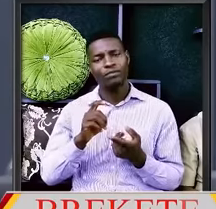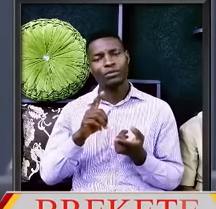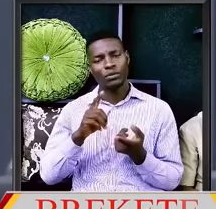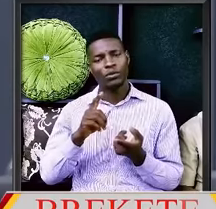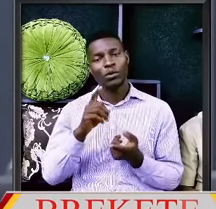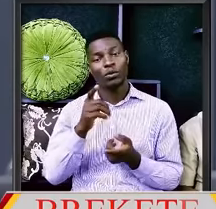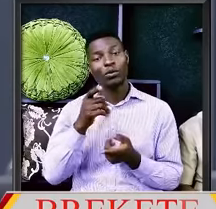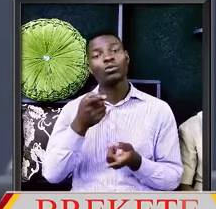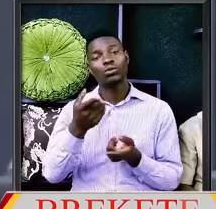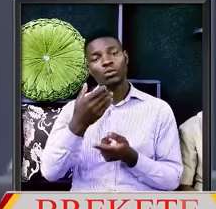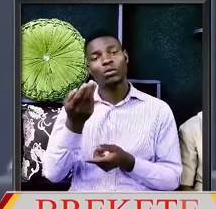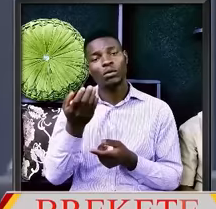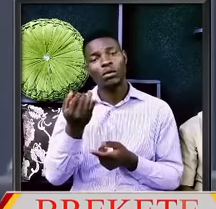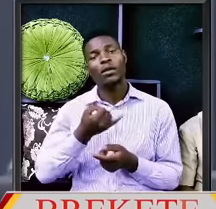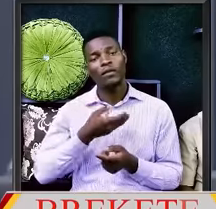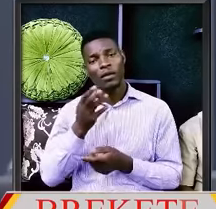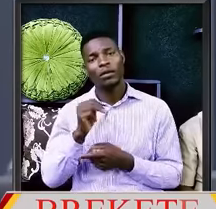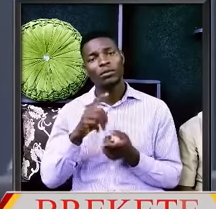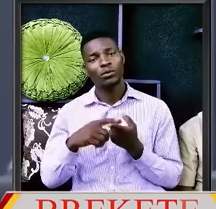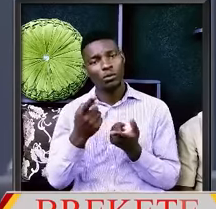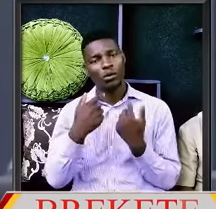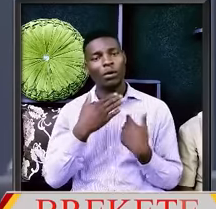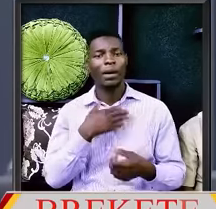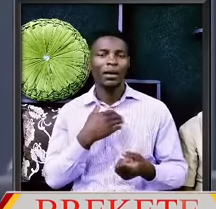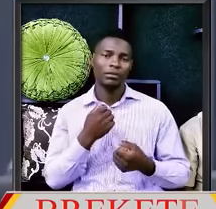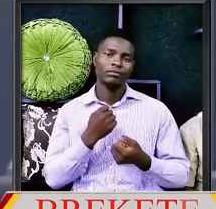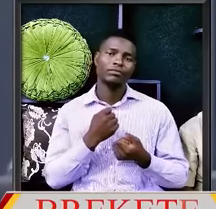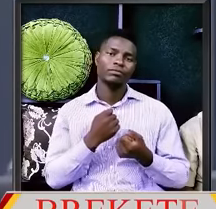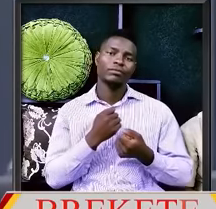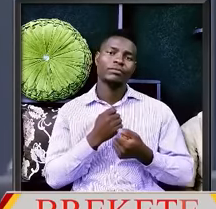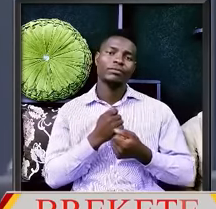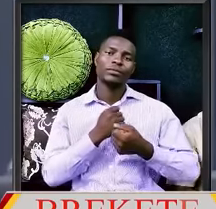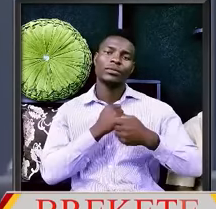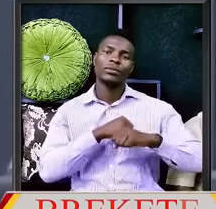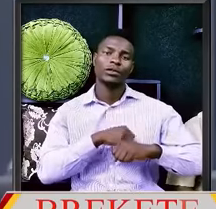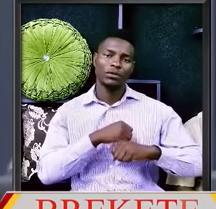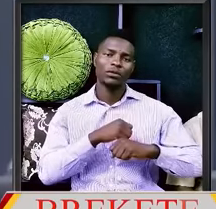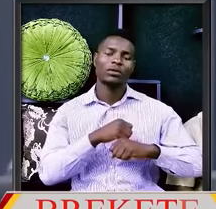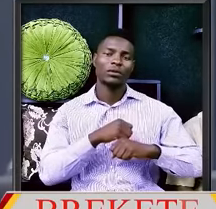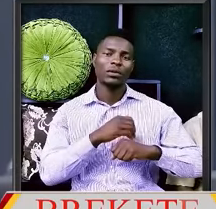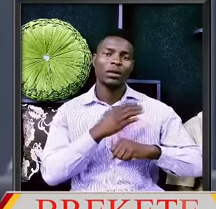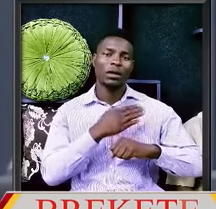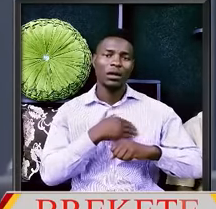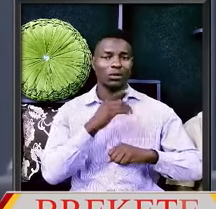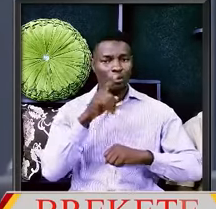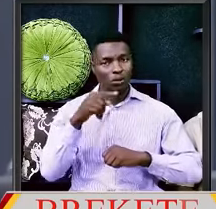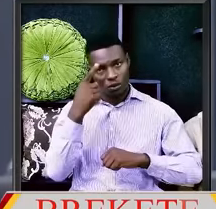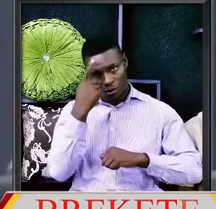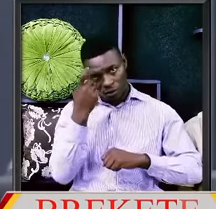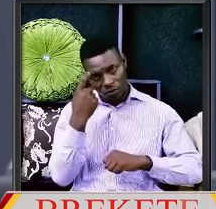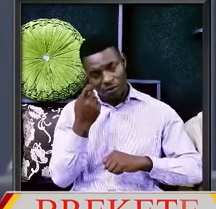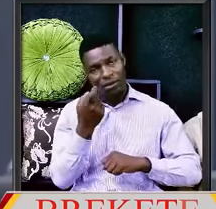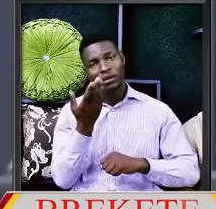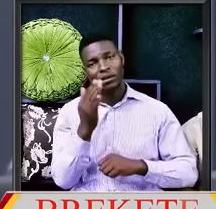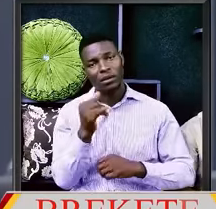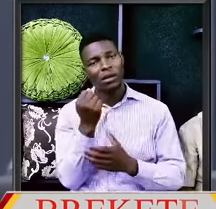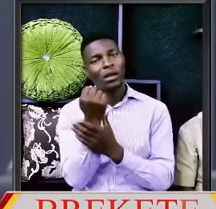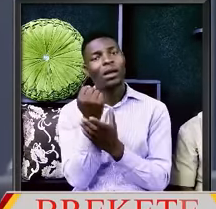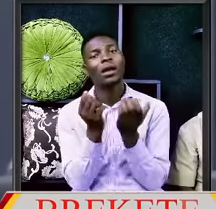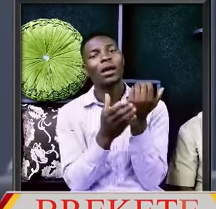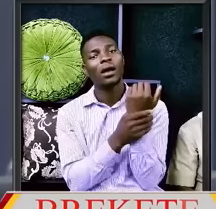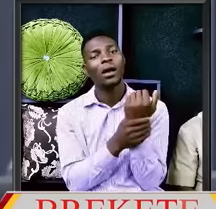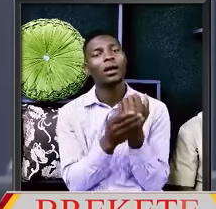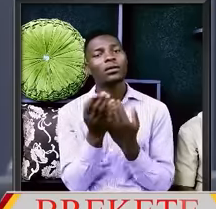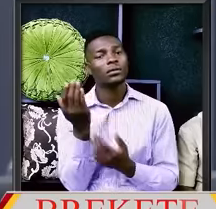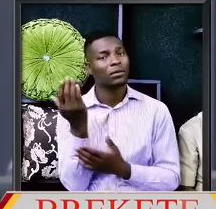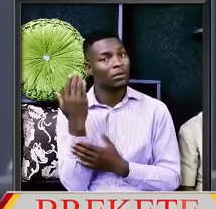they should come and talk what they see. And I want you to invite those suspects they arrested before. Mm. They should come and talk because